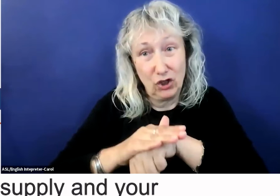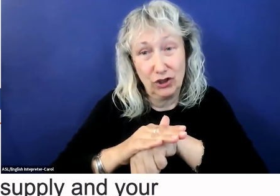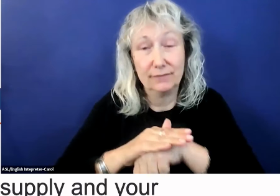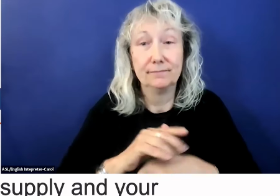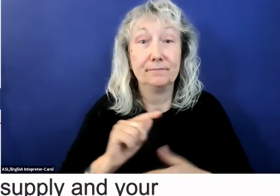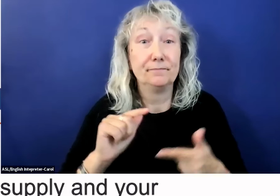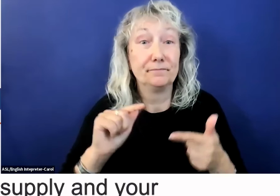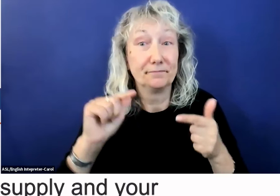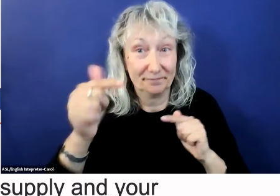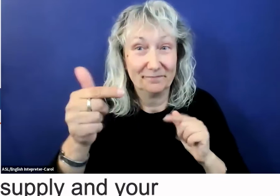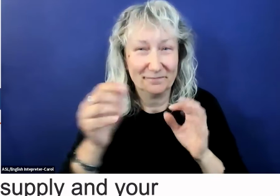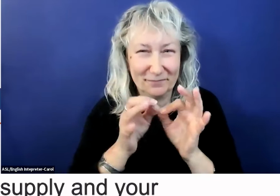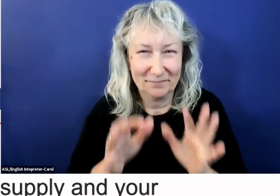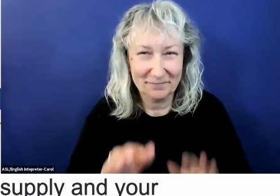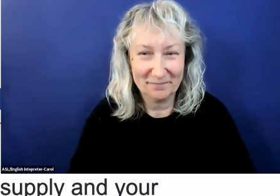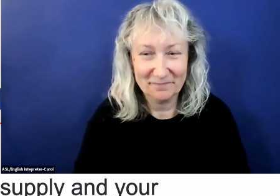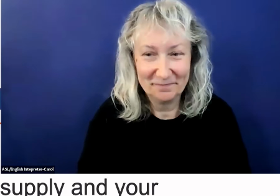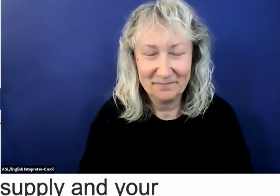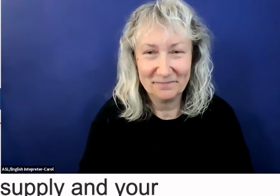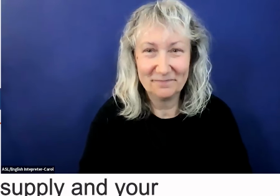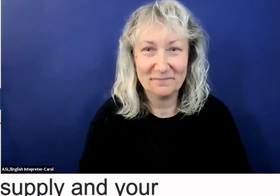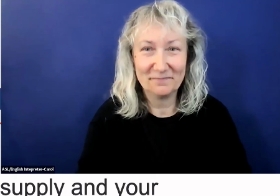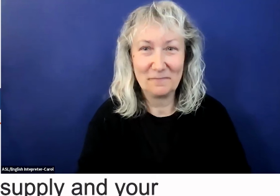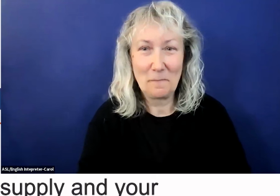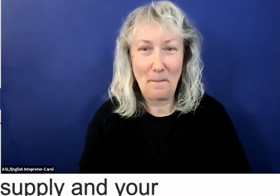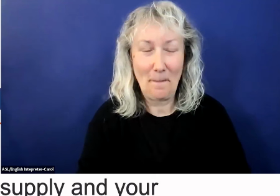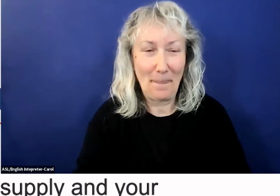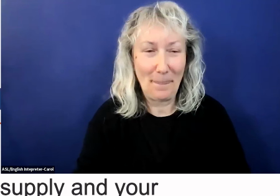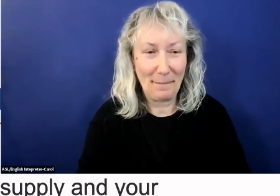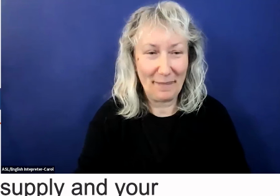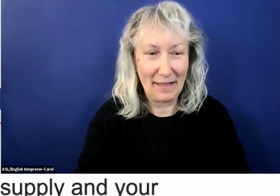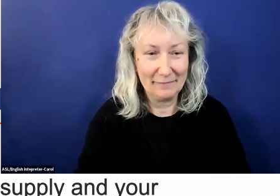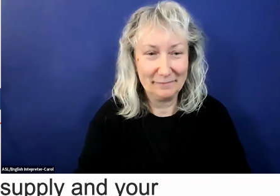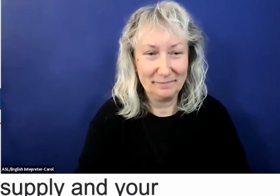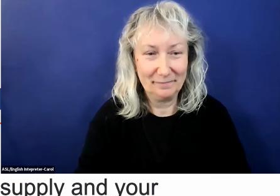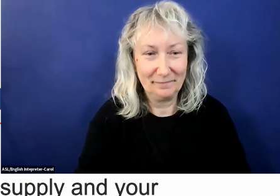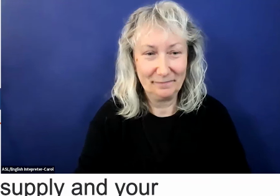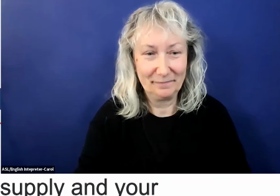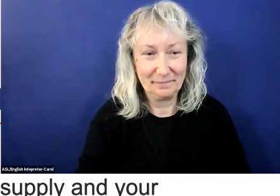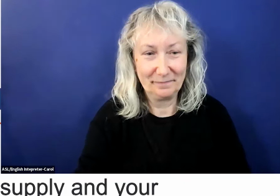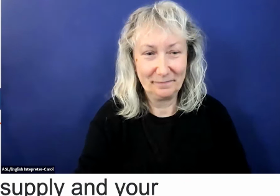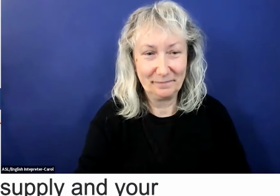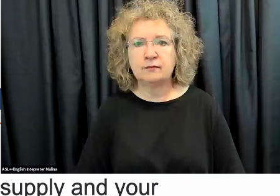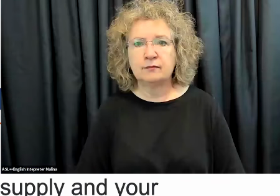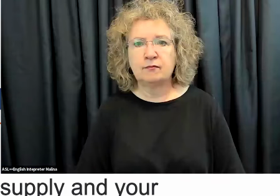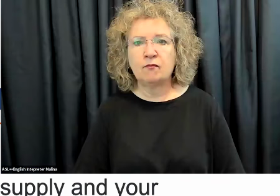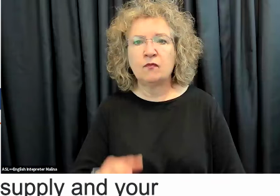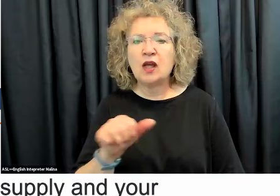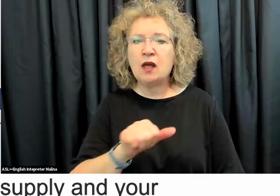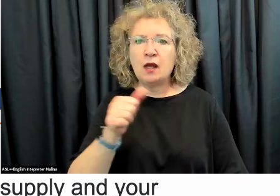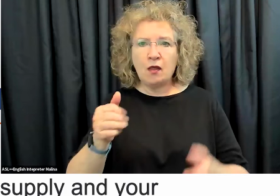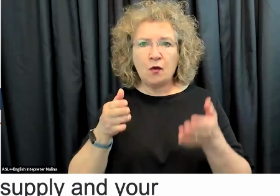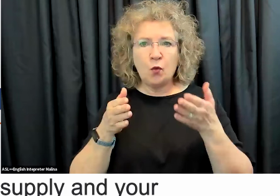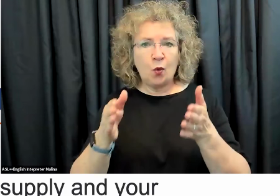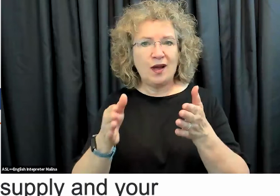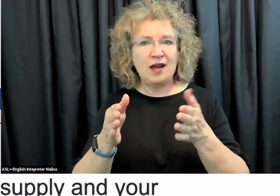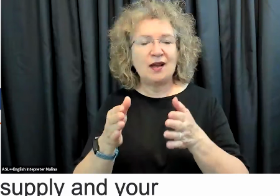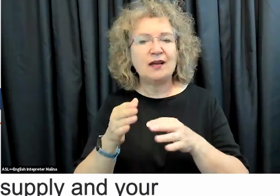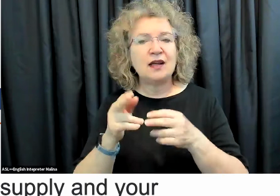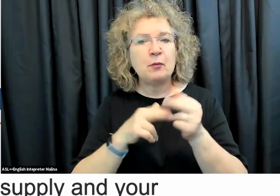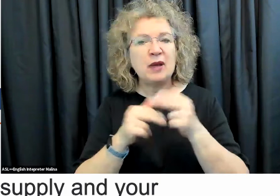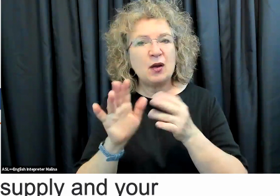One other way to slowly build a medication reserve is to refill your medications at the earliest possible date.